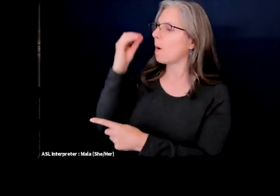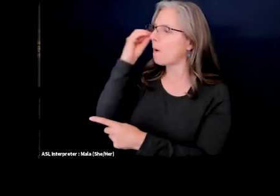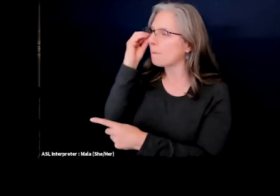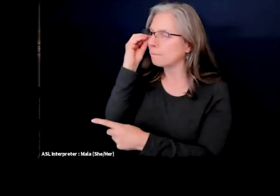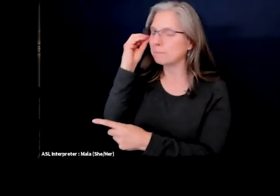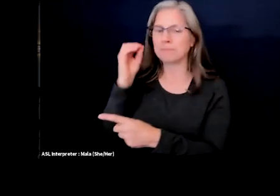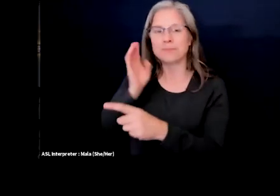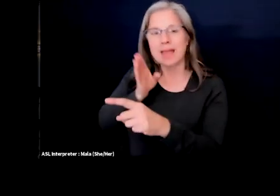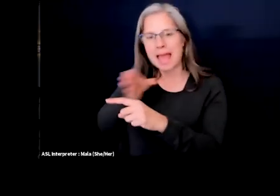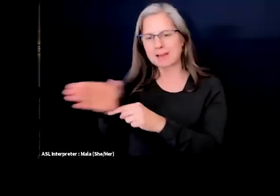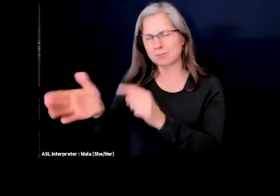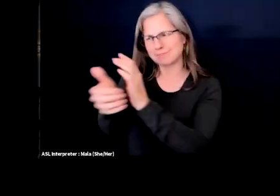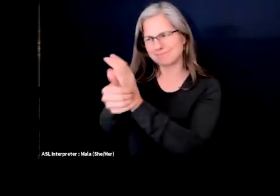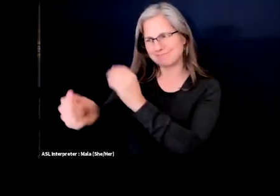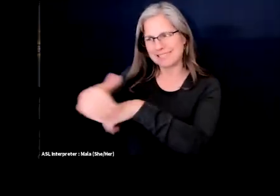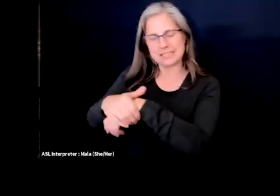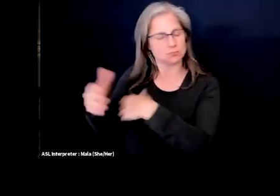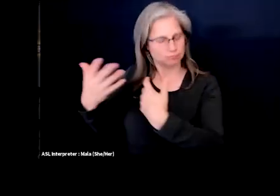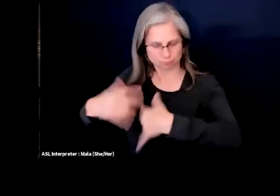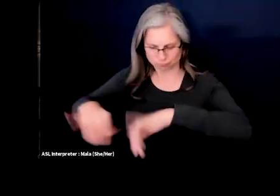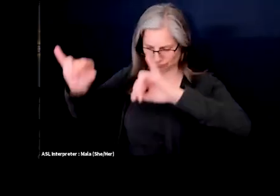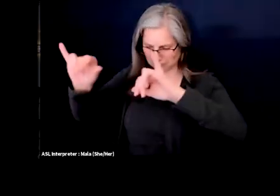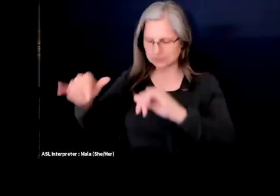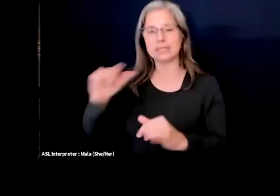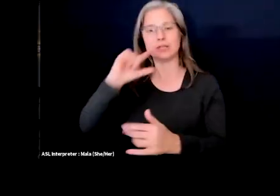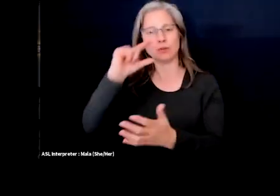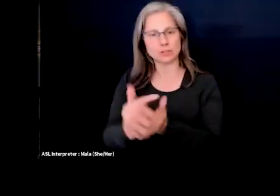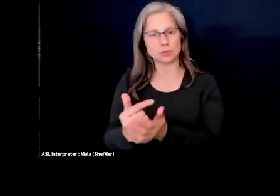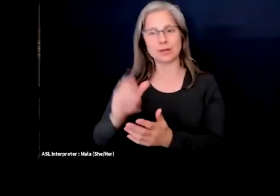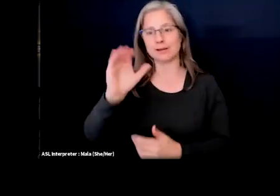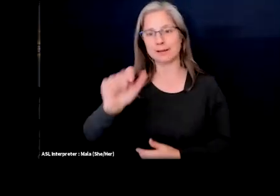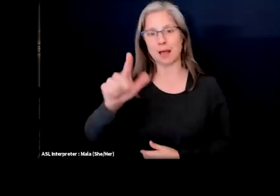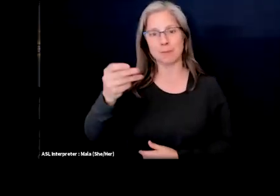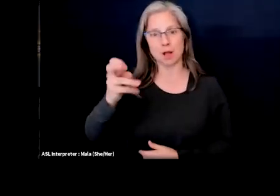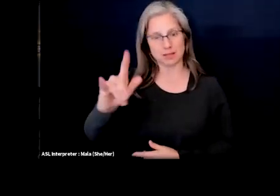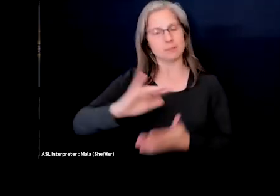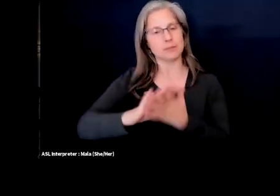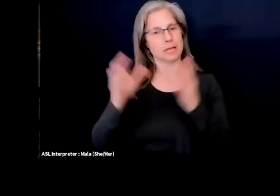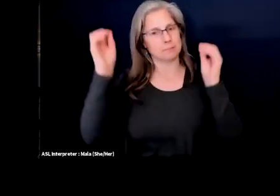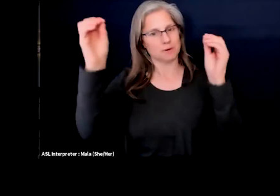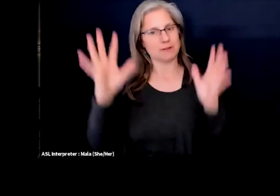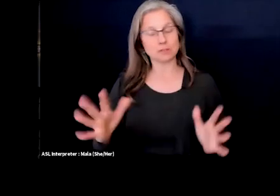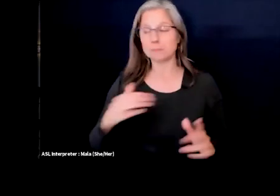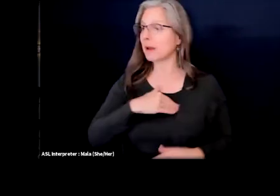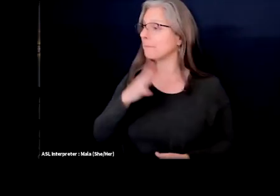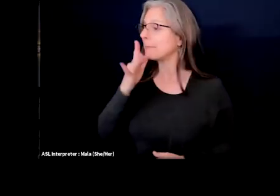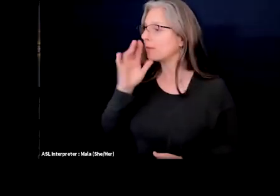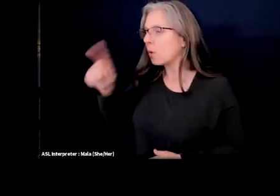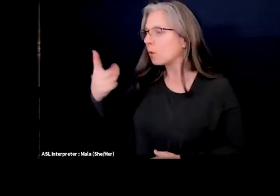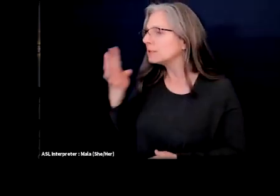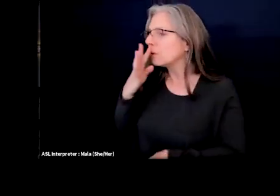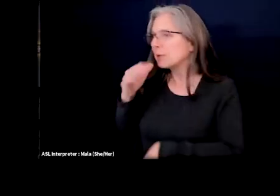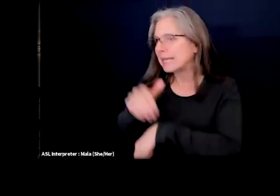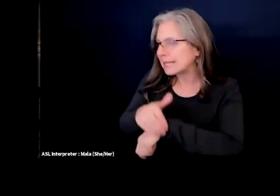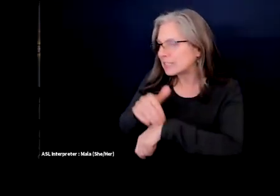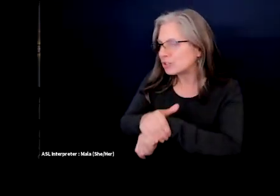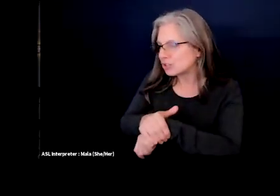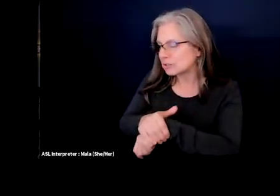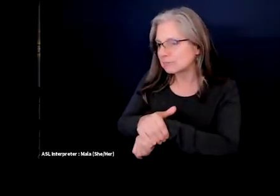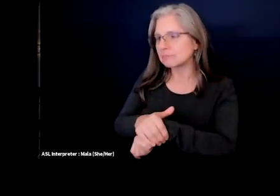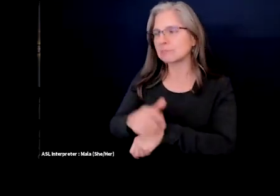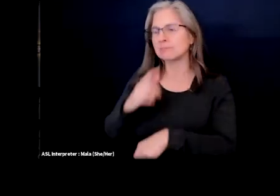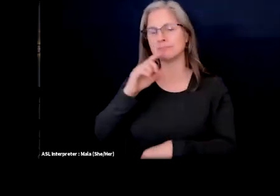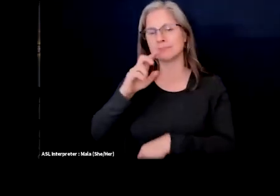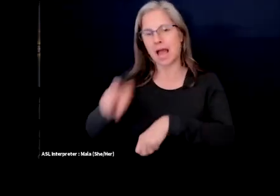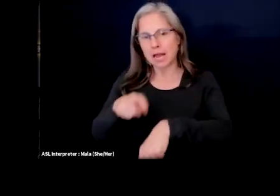after mastering English. He graduated from Cal Poly and became a professor. My mother only spoke English and was of